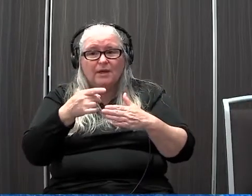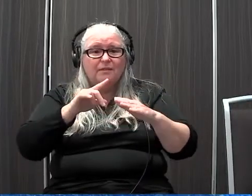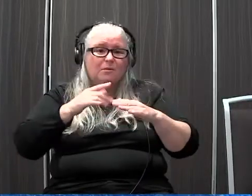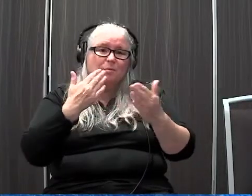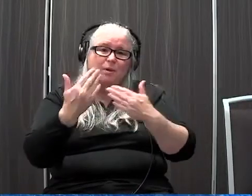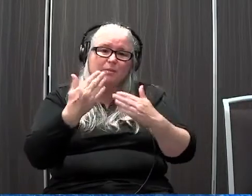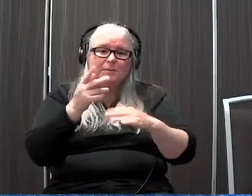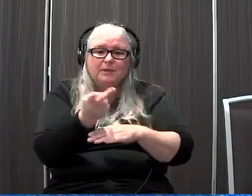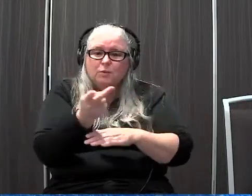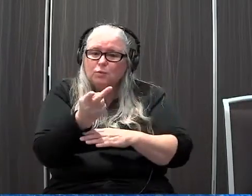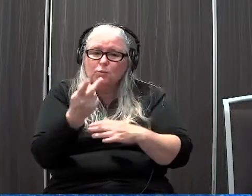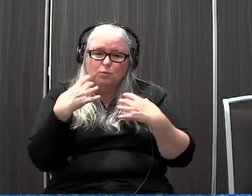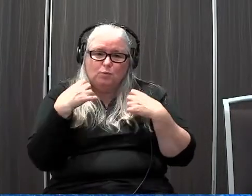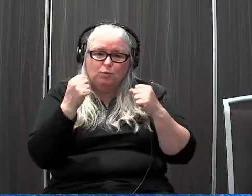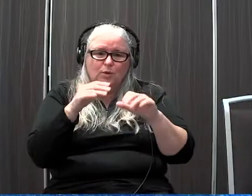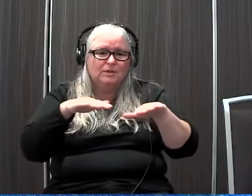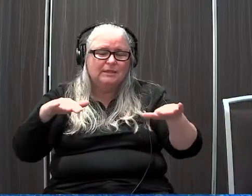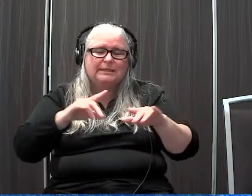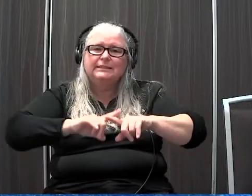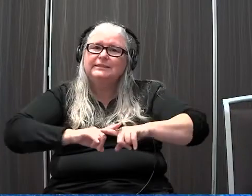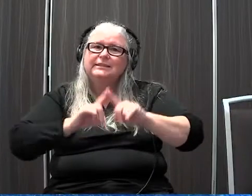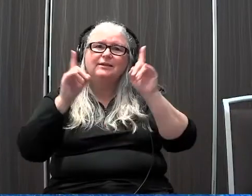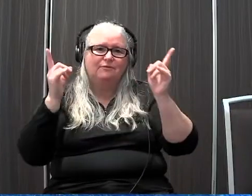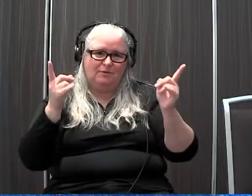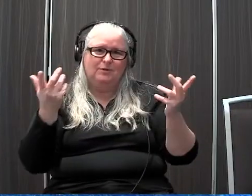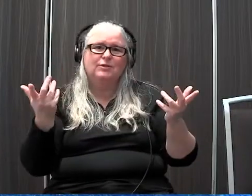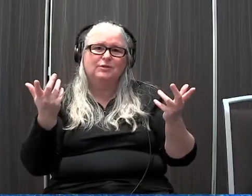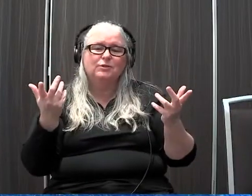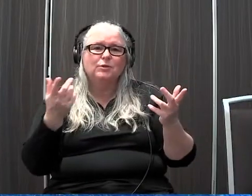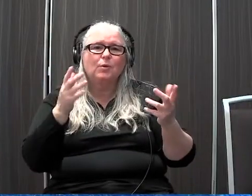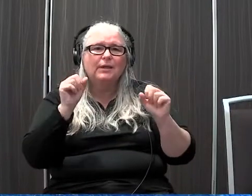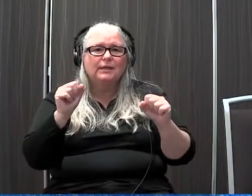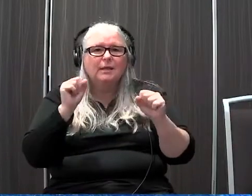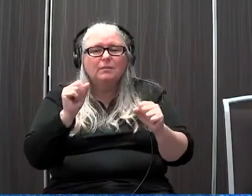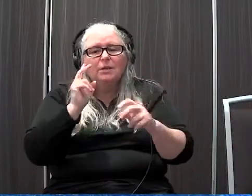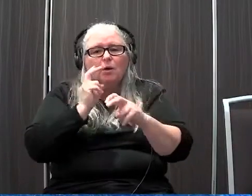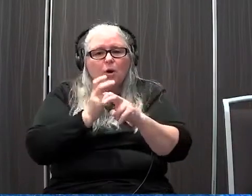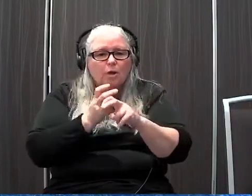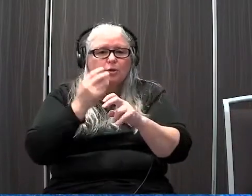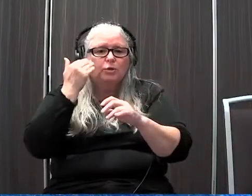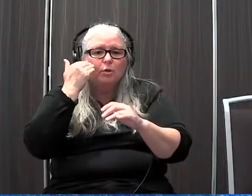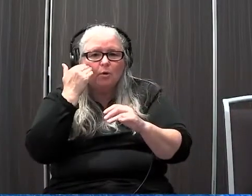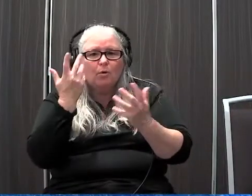very different. So meeting the needs of each individual student with charge can be really, really difficult.